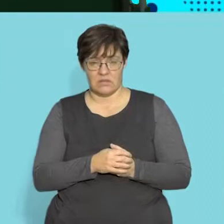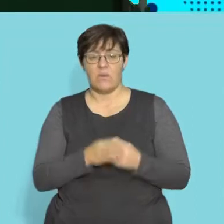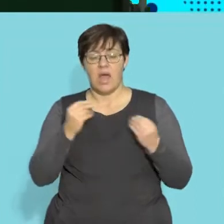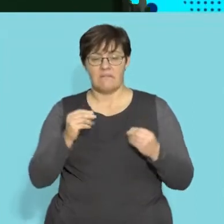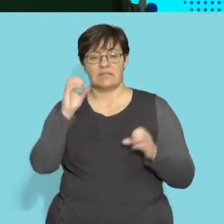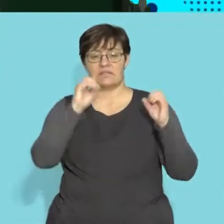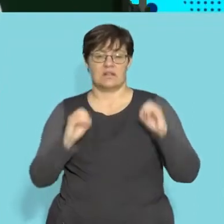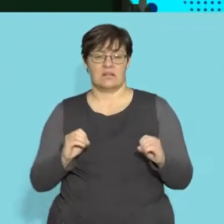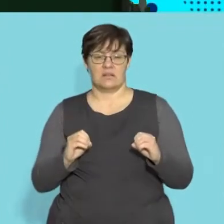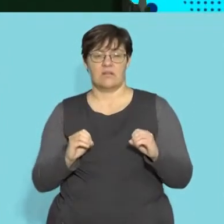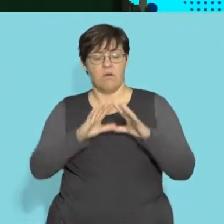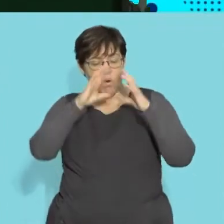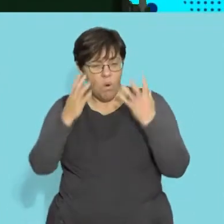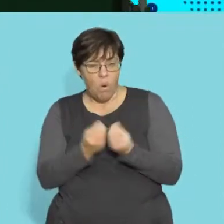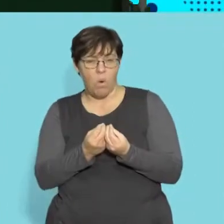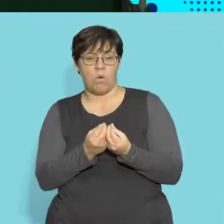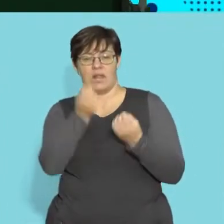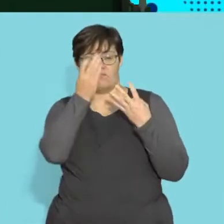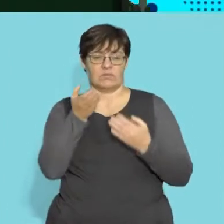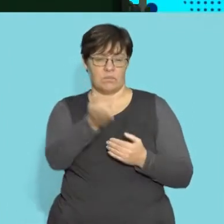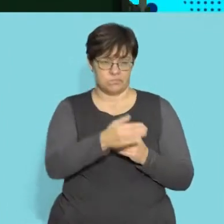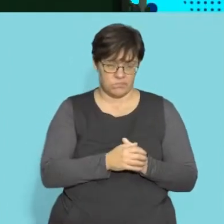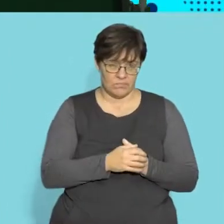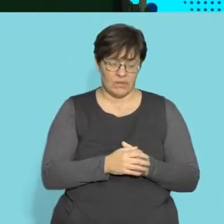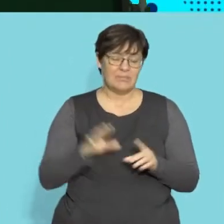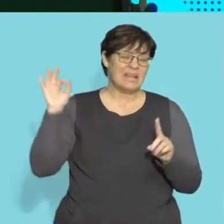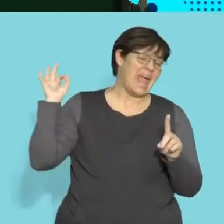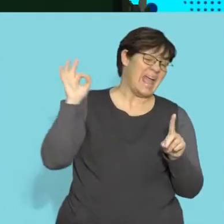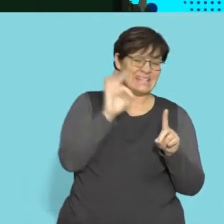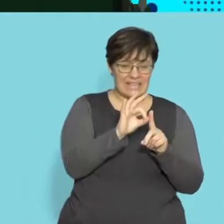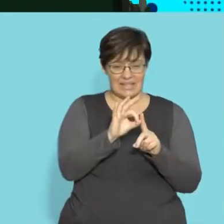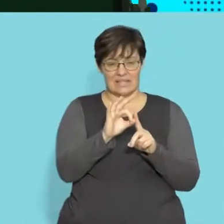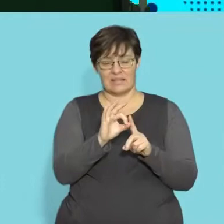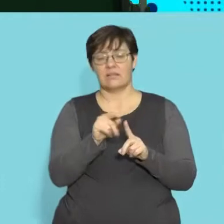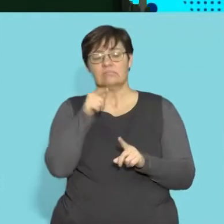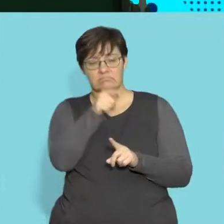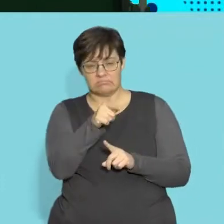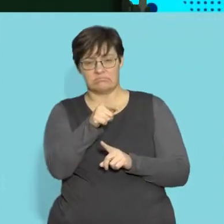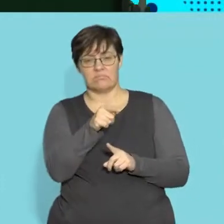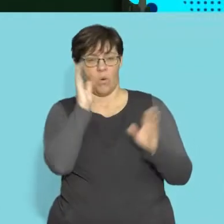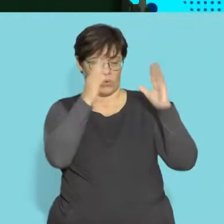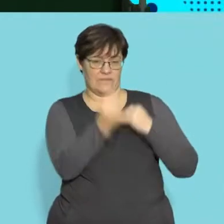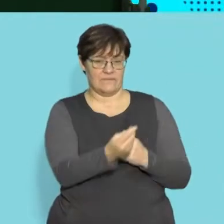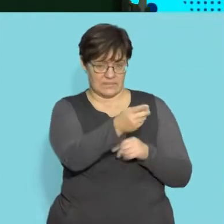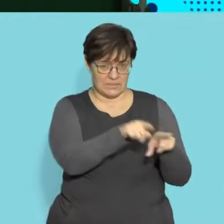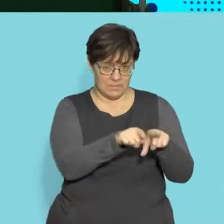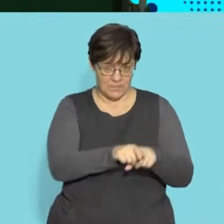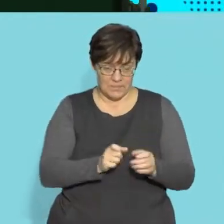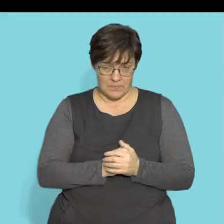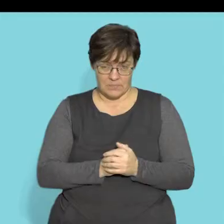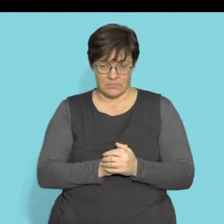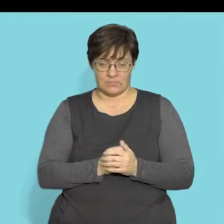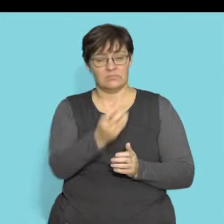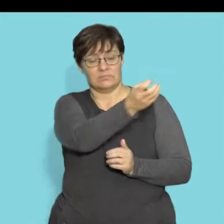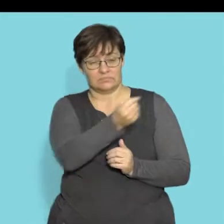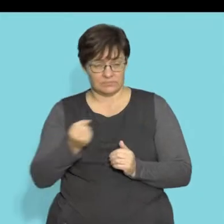we've got a cell that has all the genetic information of exactly what this stallion has. So that has